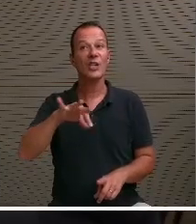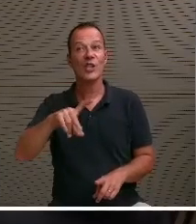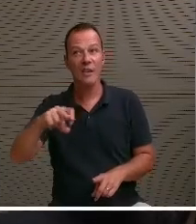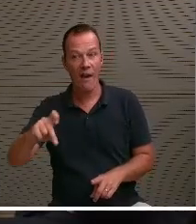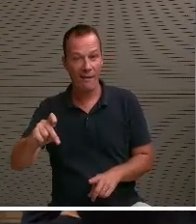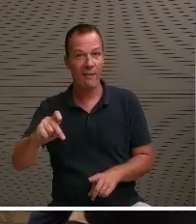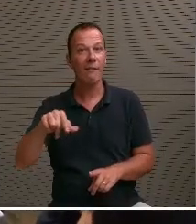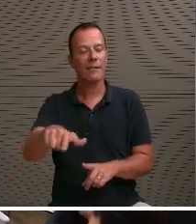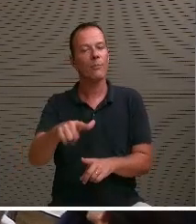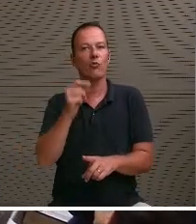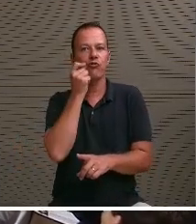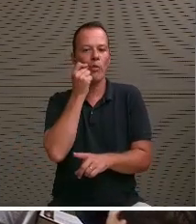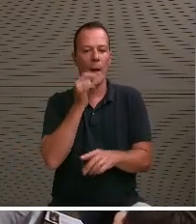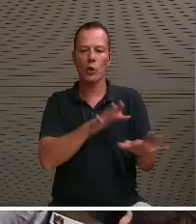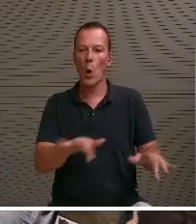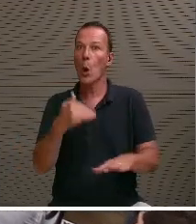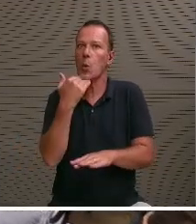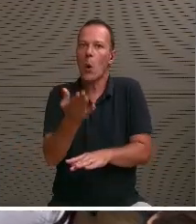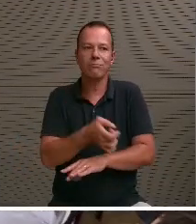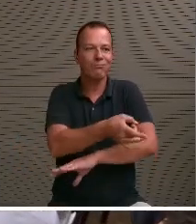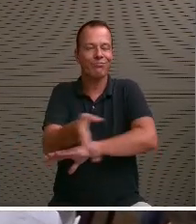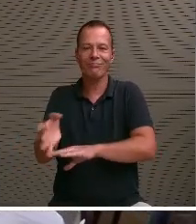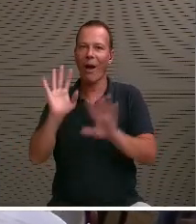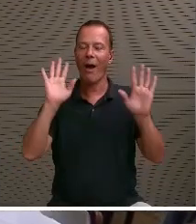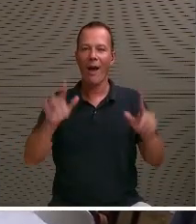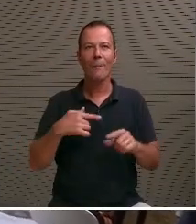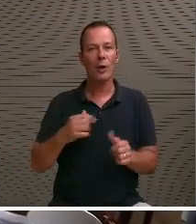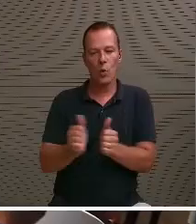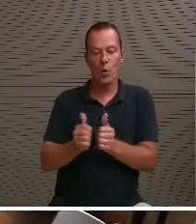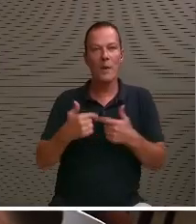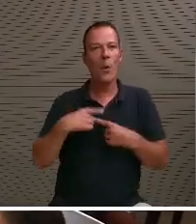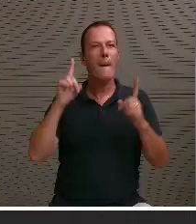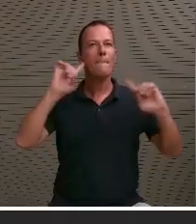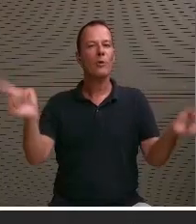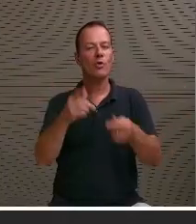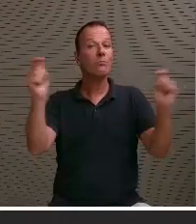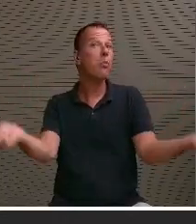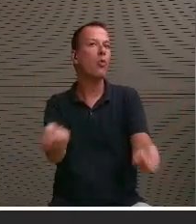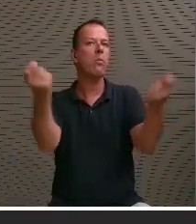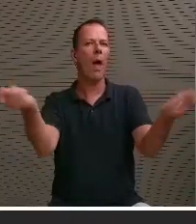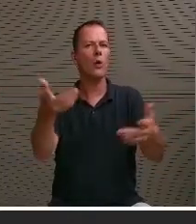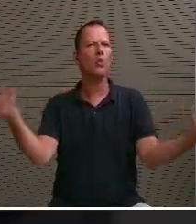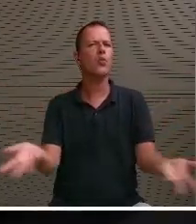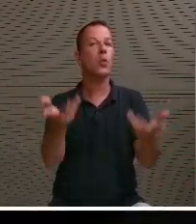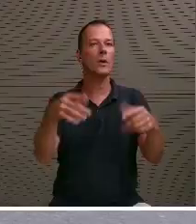Portuguese pianist, to play with me one of the most popular songs, original songs from Bana Congo.